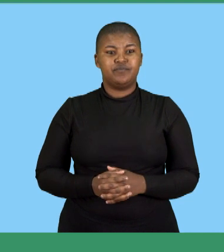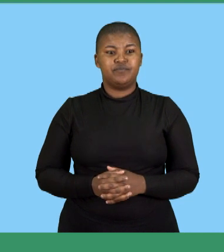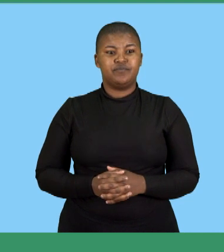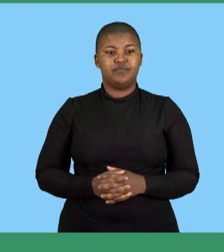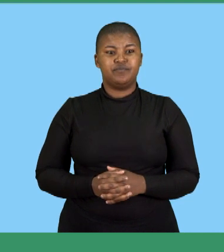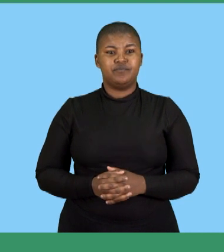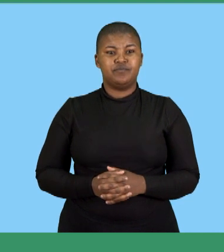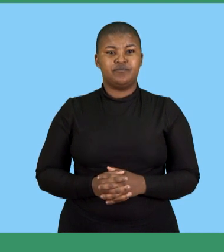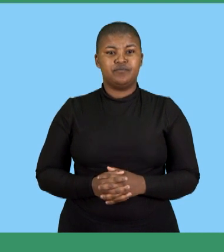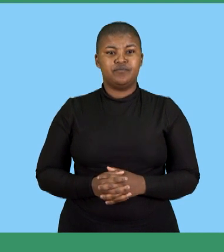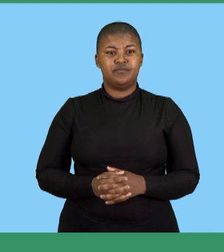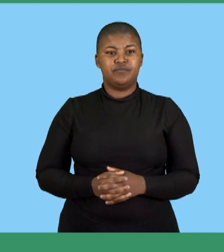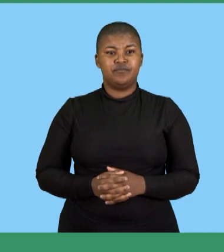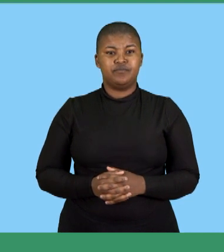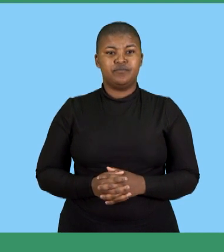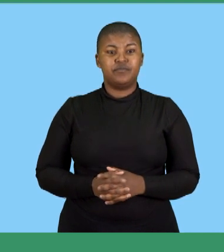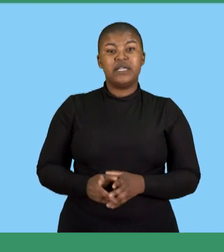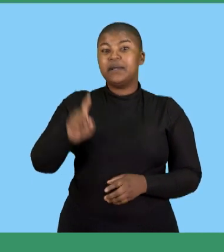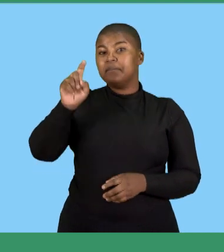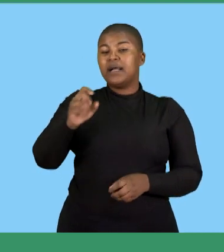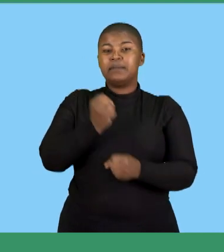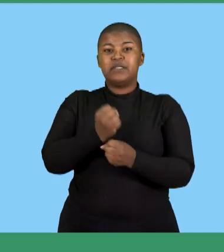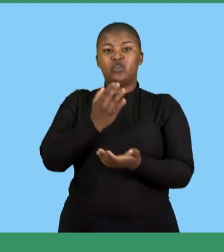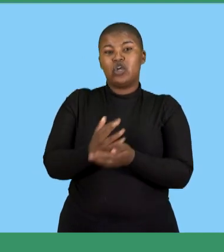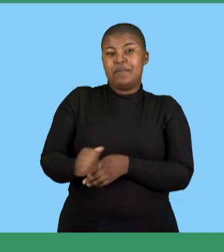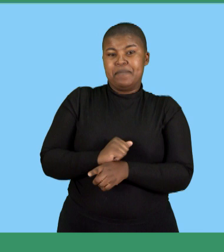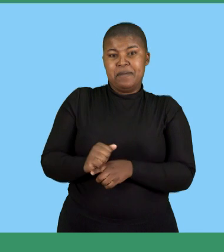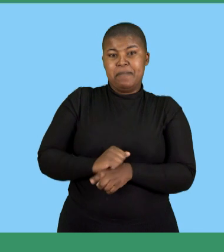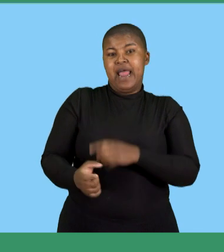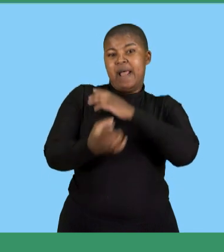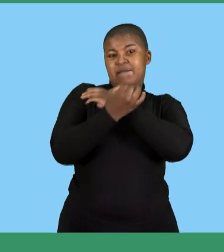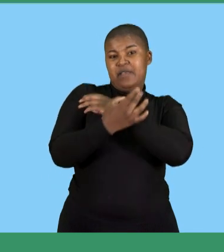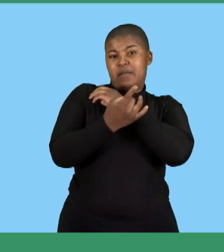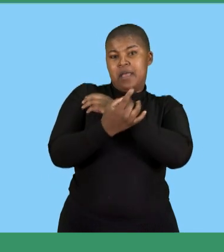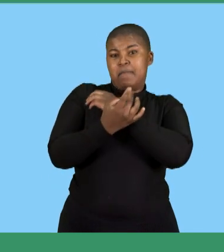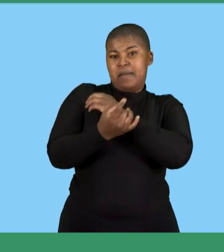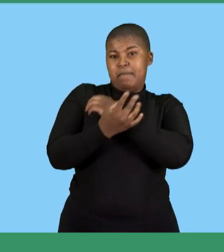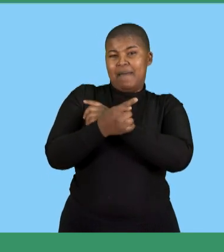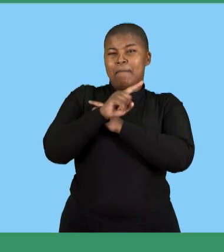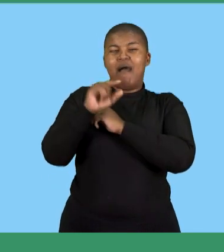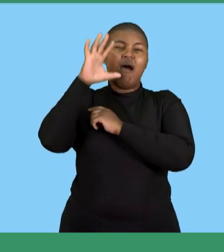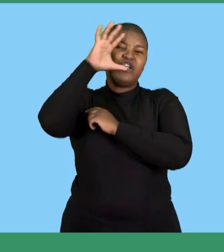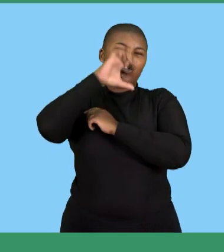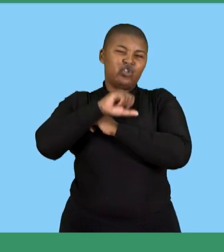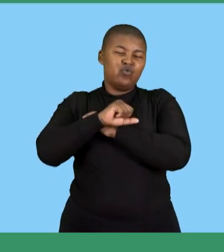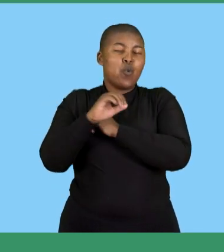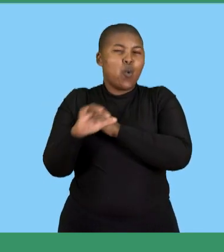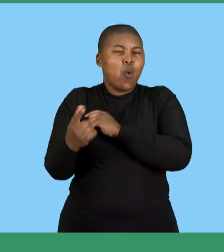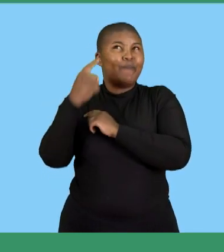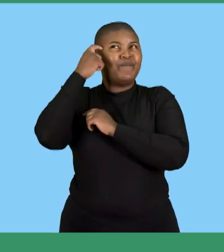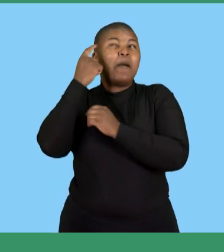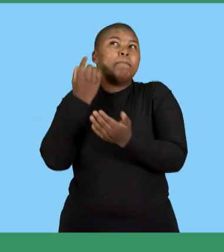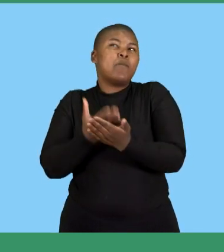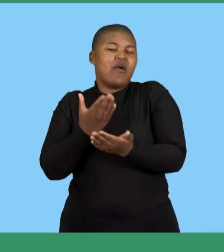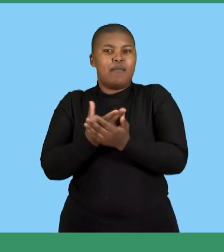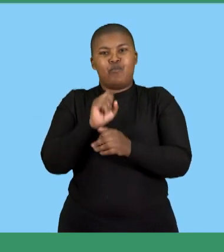then they have to prepare for the feedback session by anticipating possible questions. Hence,